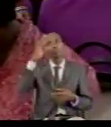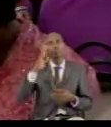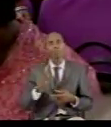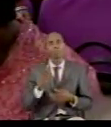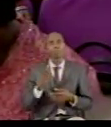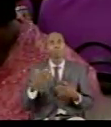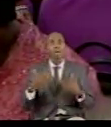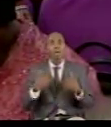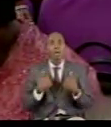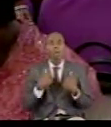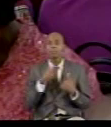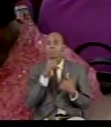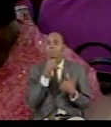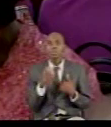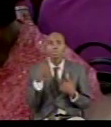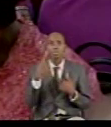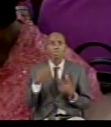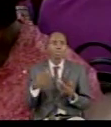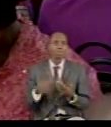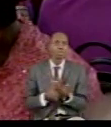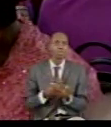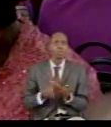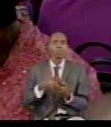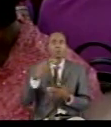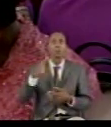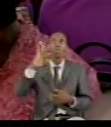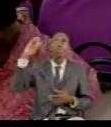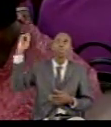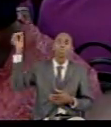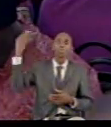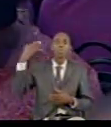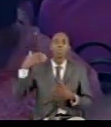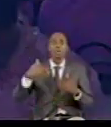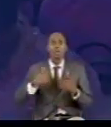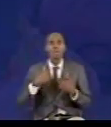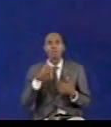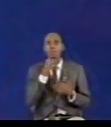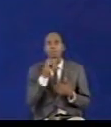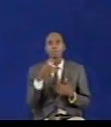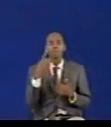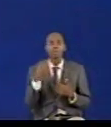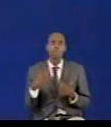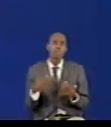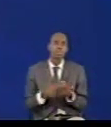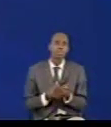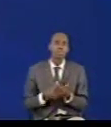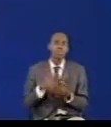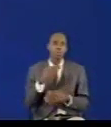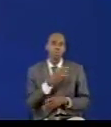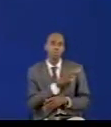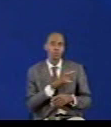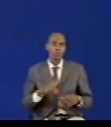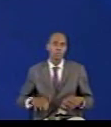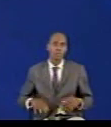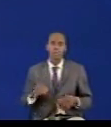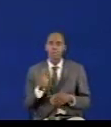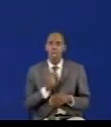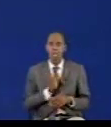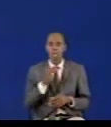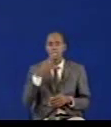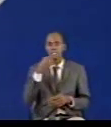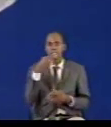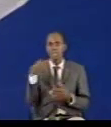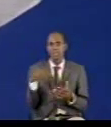have not the gospel of grace. They have not the gospel of Christ. I speak